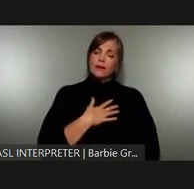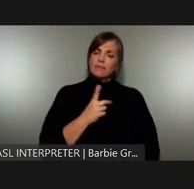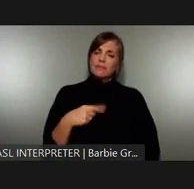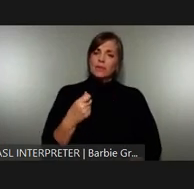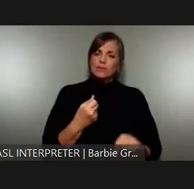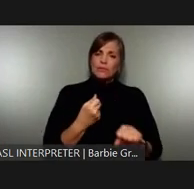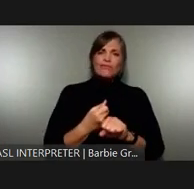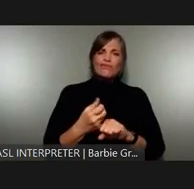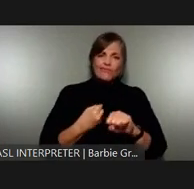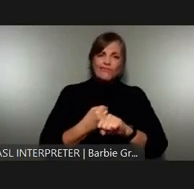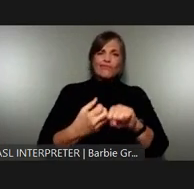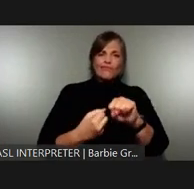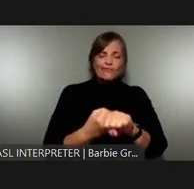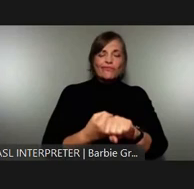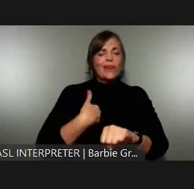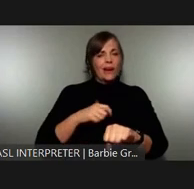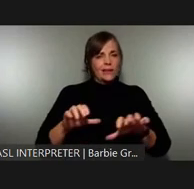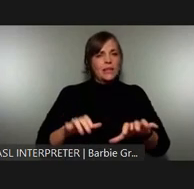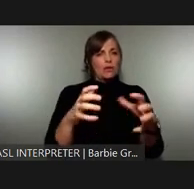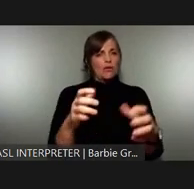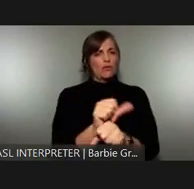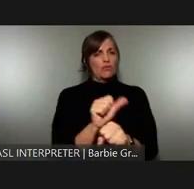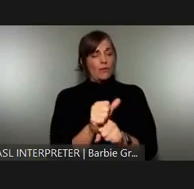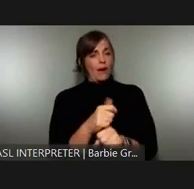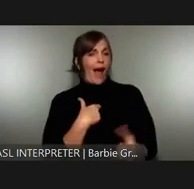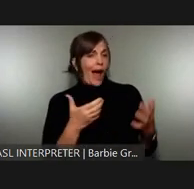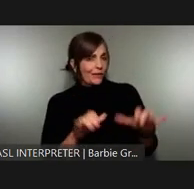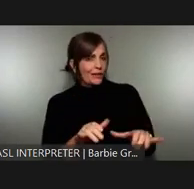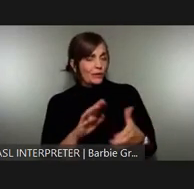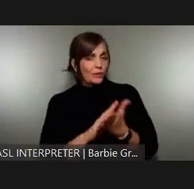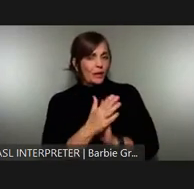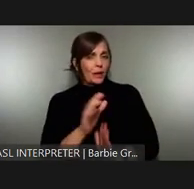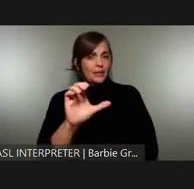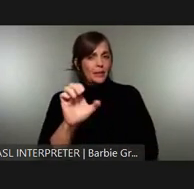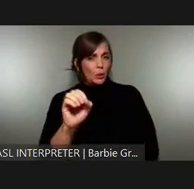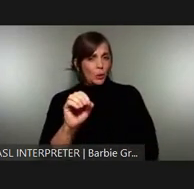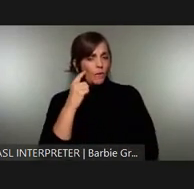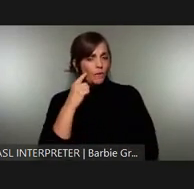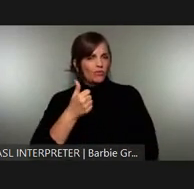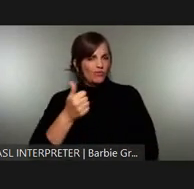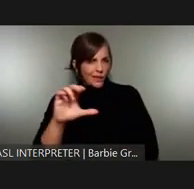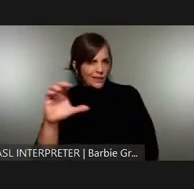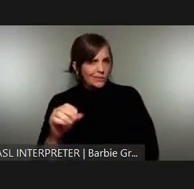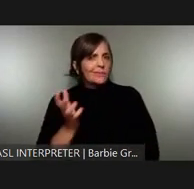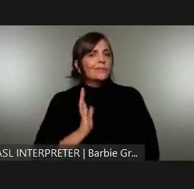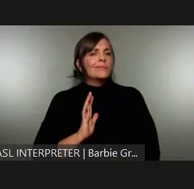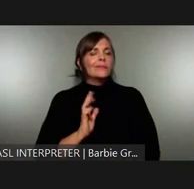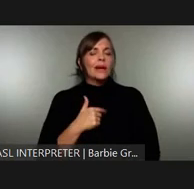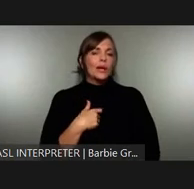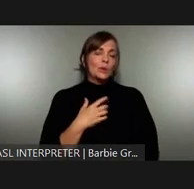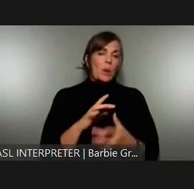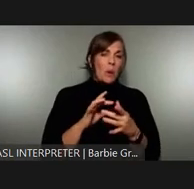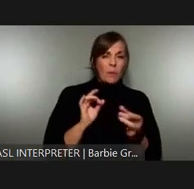number of years. I had the chance, as Kim was suggesting, to be a transit CEO for a number of years and share maybe a few war stories